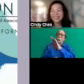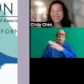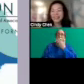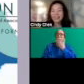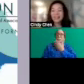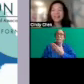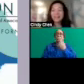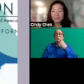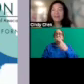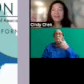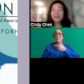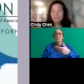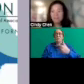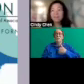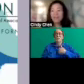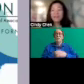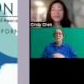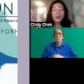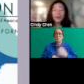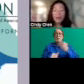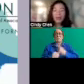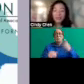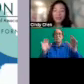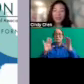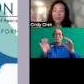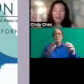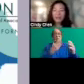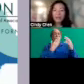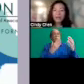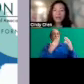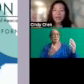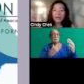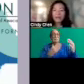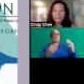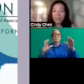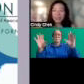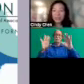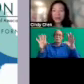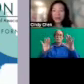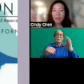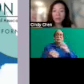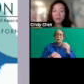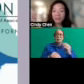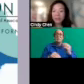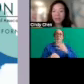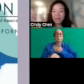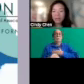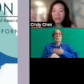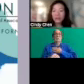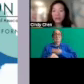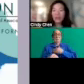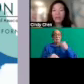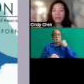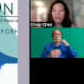for having me. Yeah, everyone. Thank Yeah, you take so care. much. Yeah. Thank you. And please, this is the link